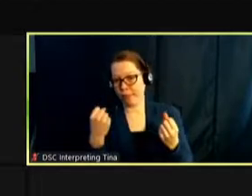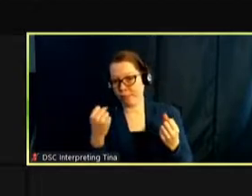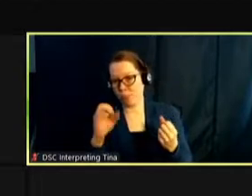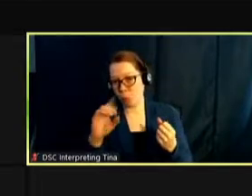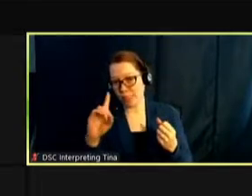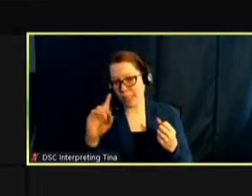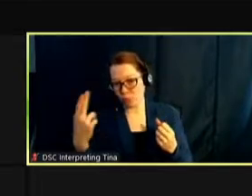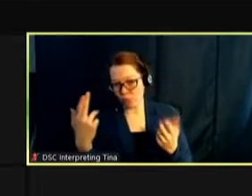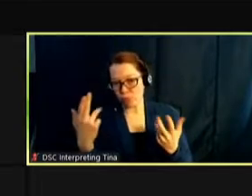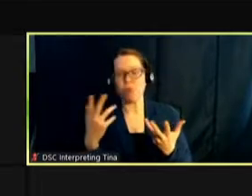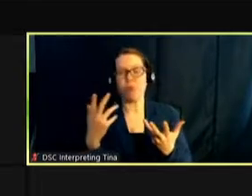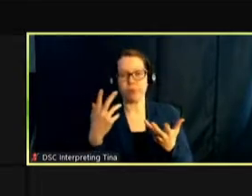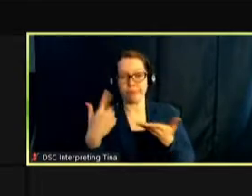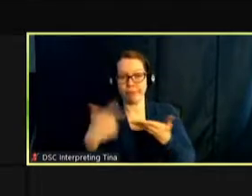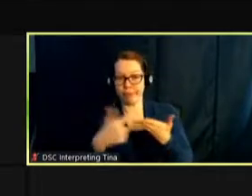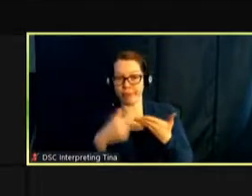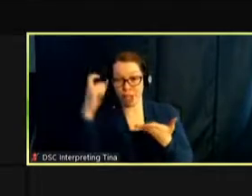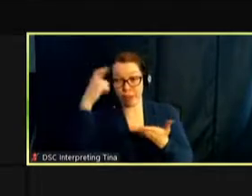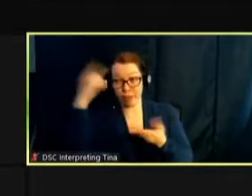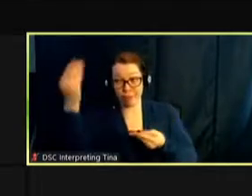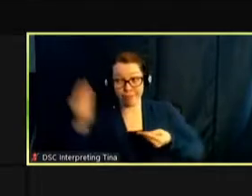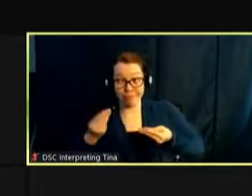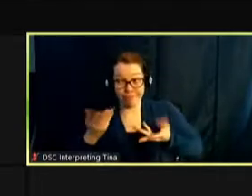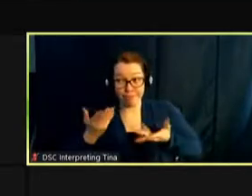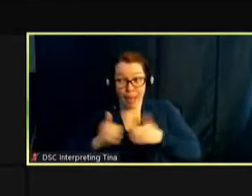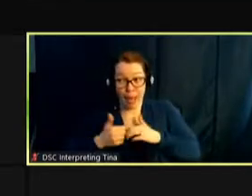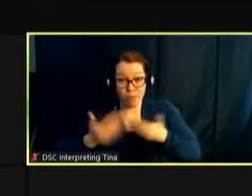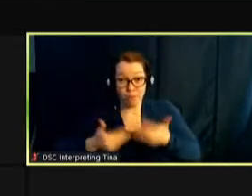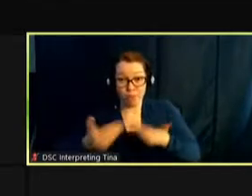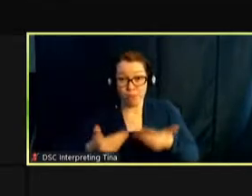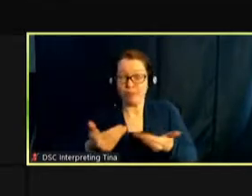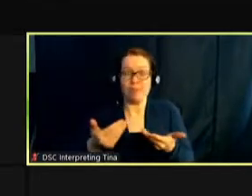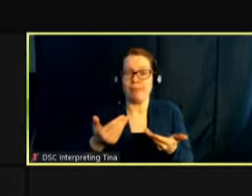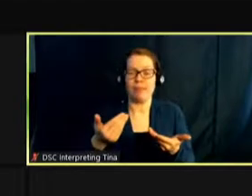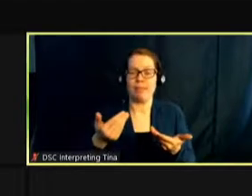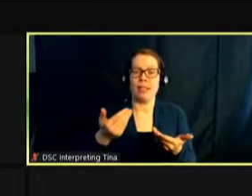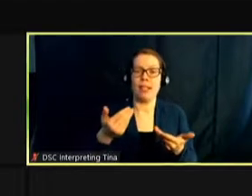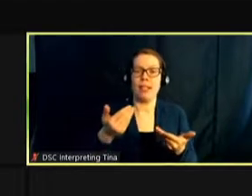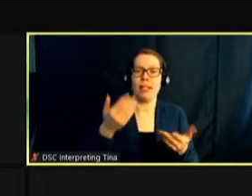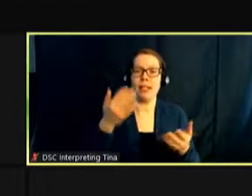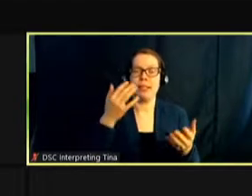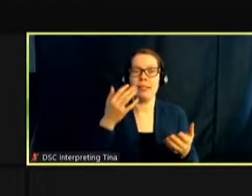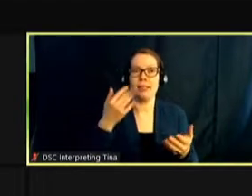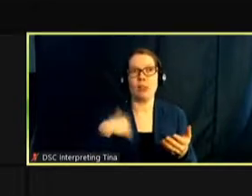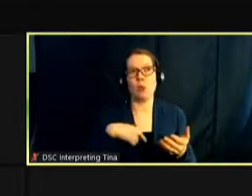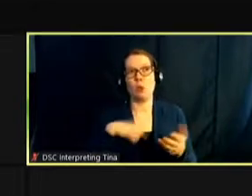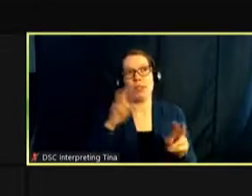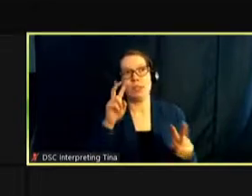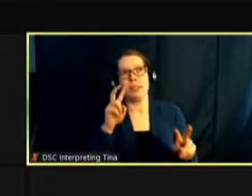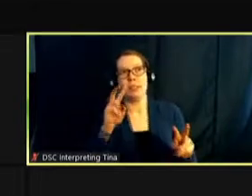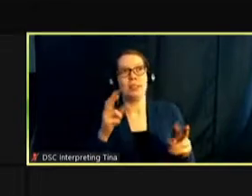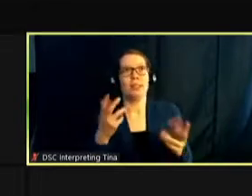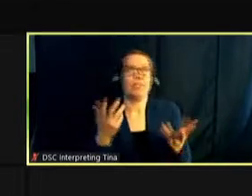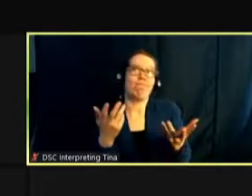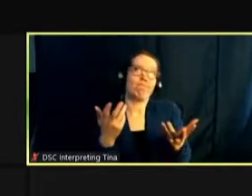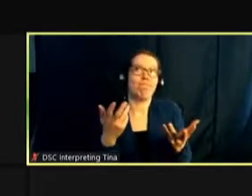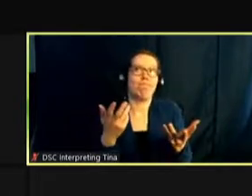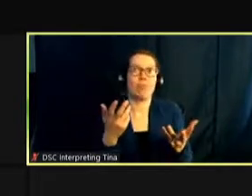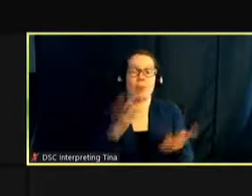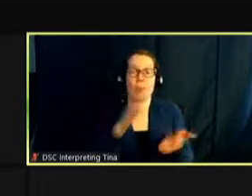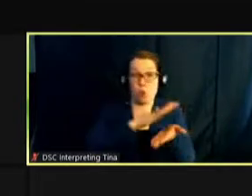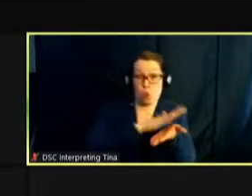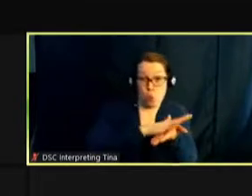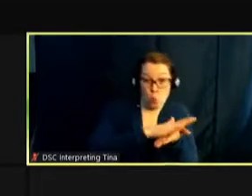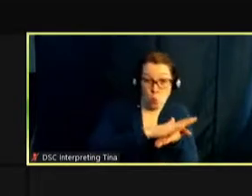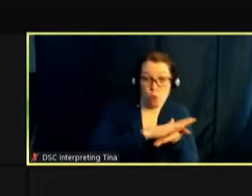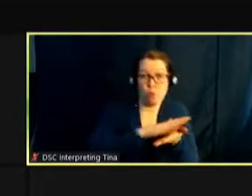that they have not really decided how this is going to be split up. We're anticipating, let's just look at schools